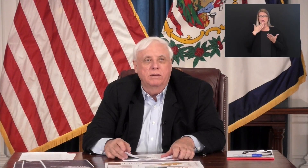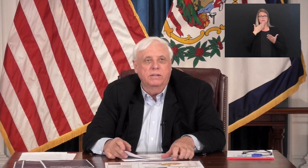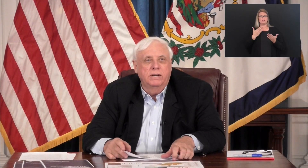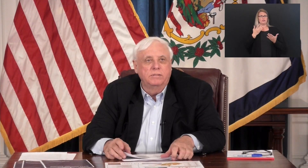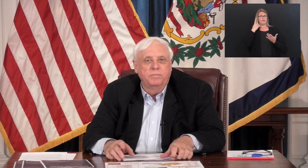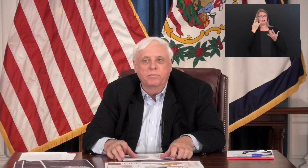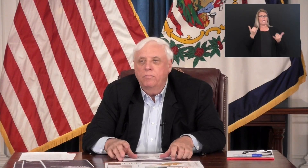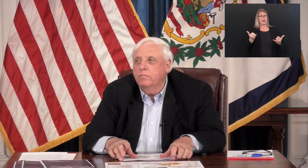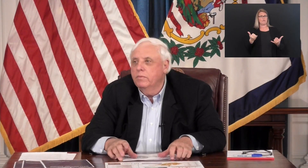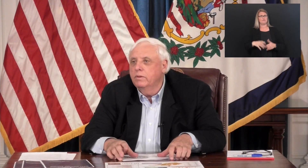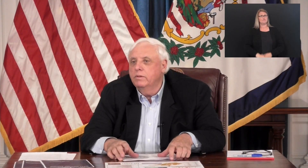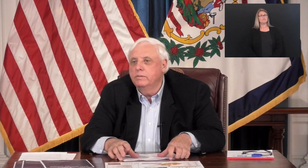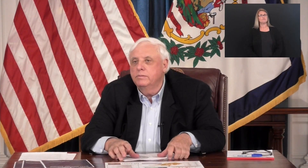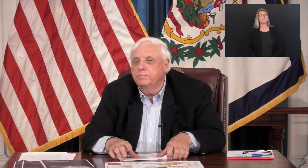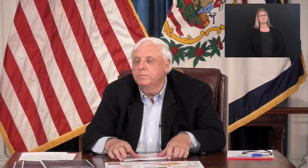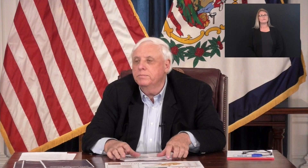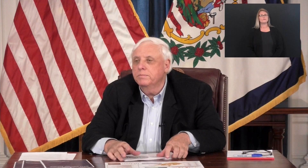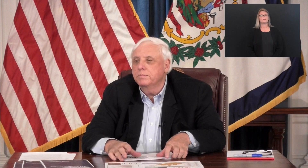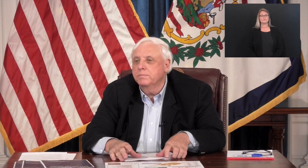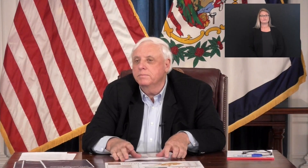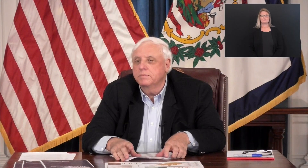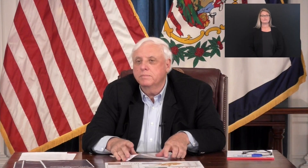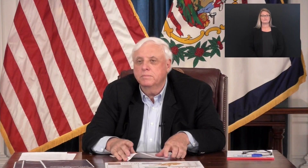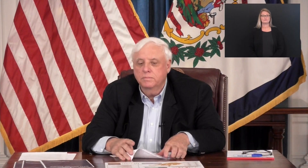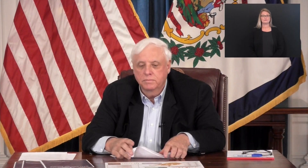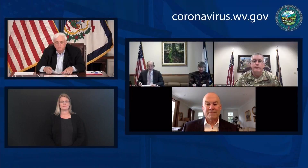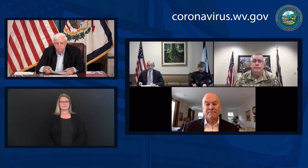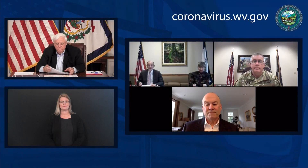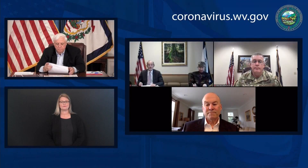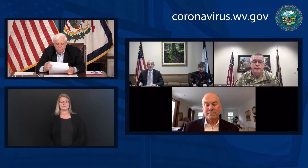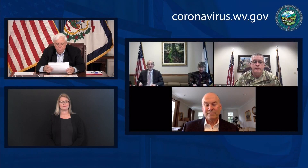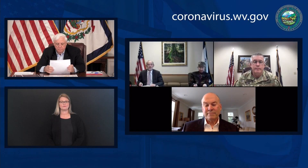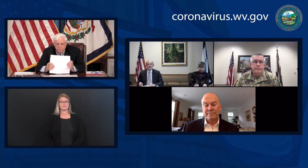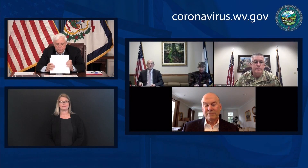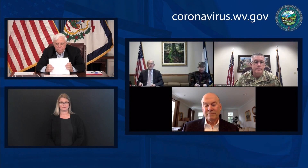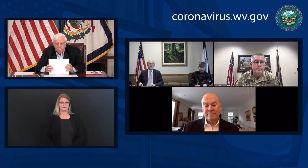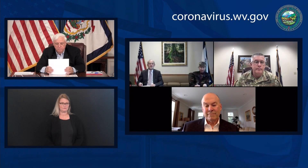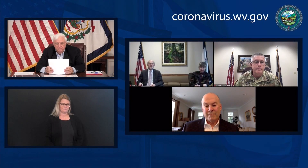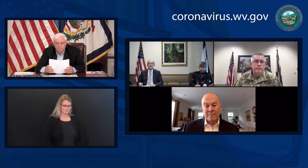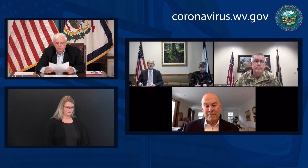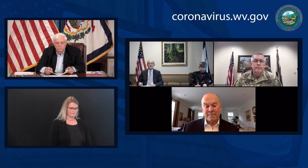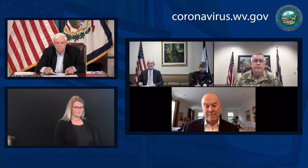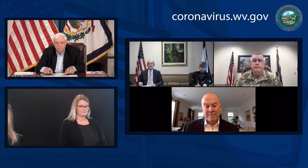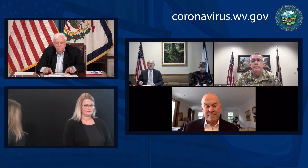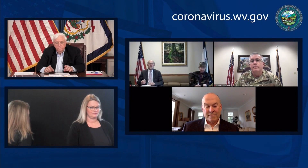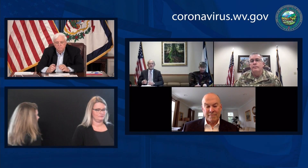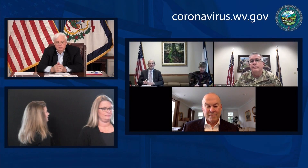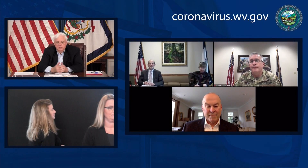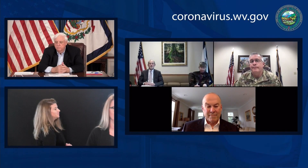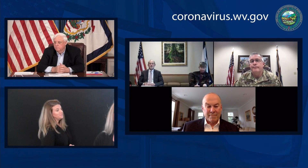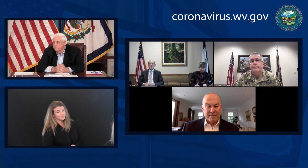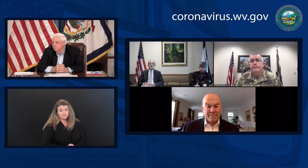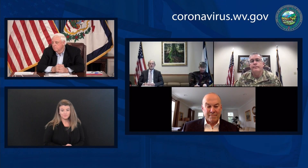all I've got. All right, thank you, Governor. We're now going to take comments from a few of our panel members. Up first, we have Dr. Clay Marsh,